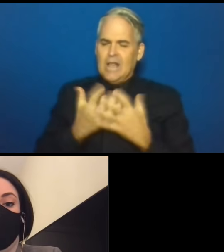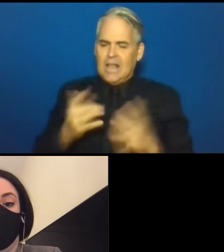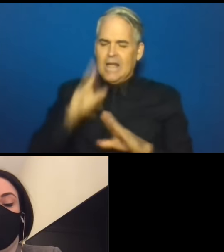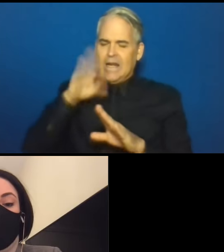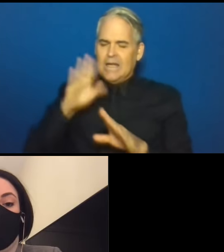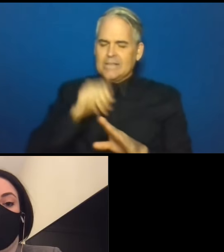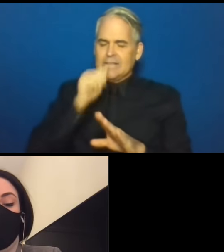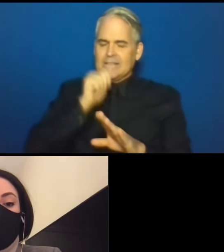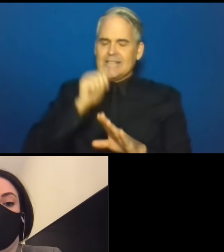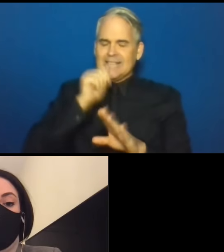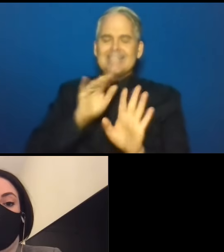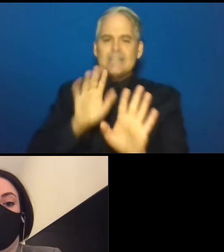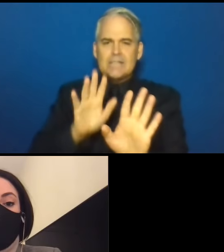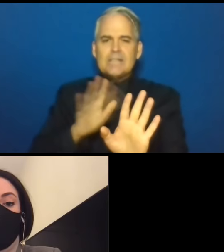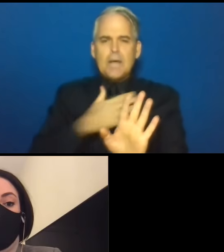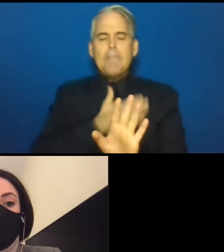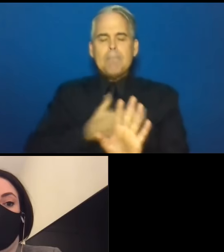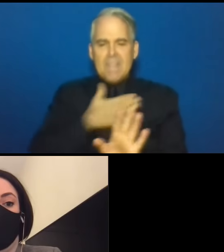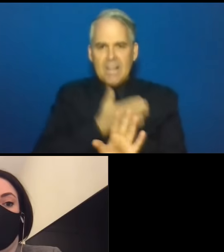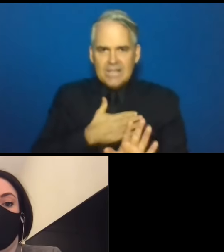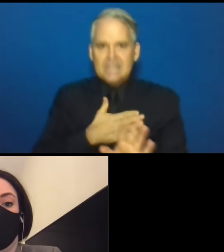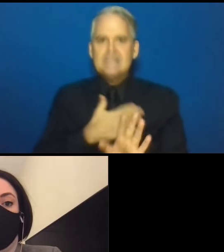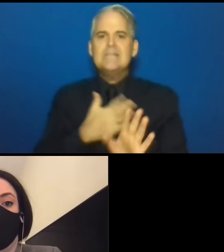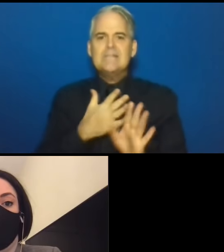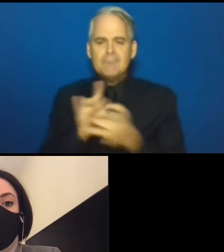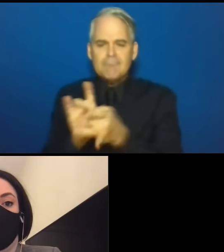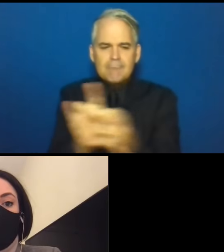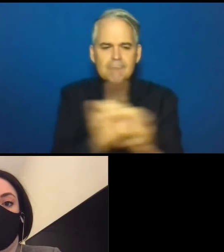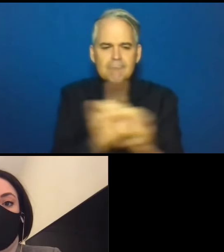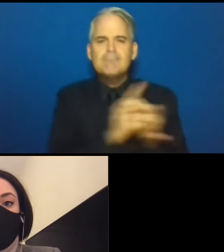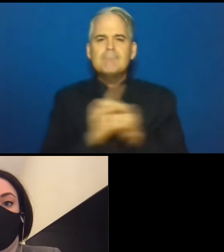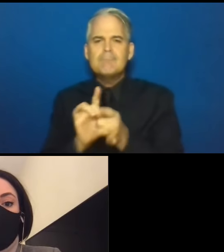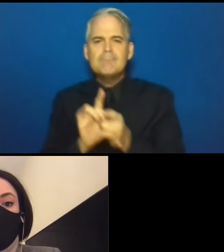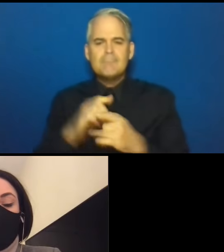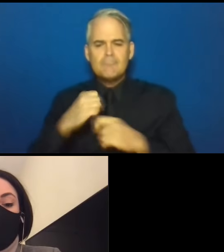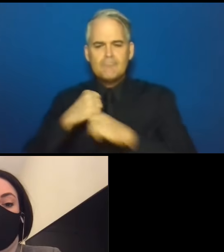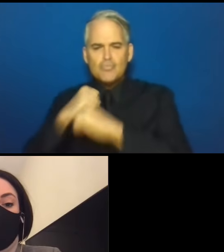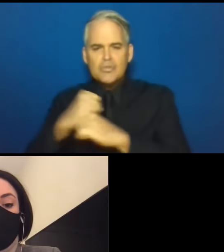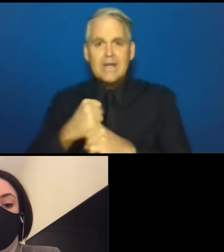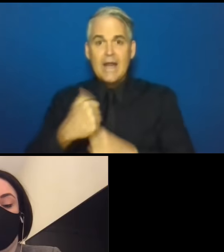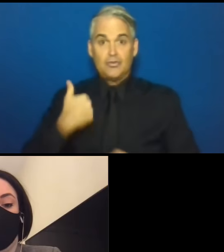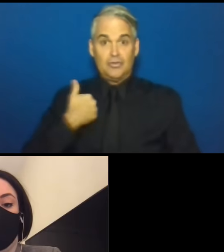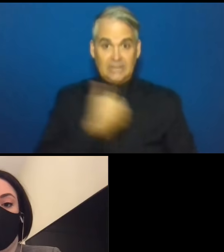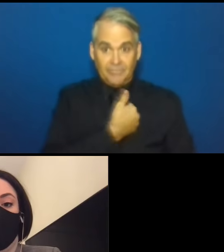asking everybody to please participate, do what's best for you and your families.